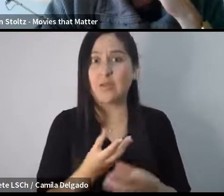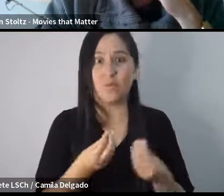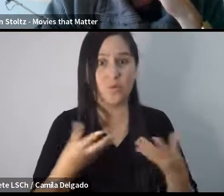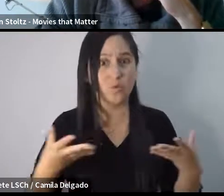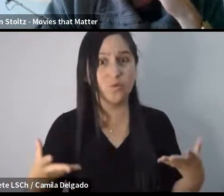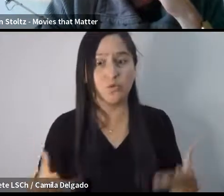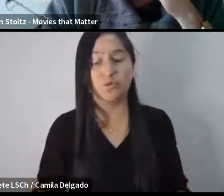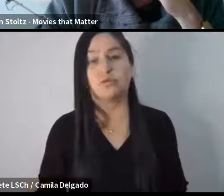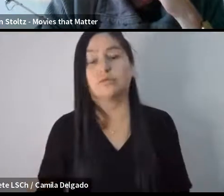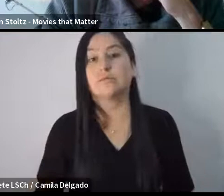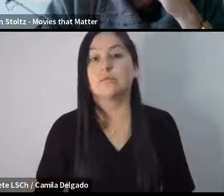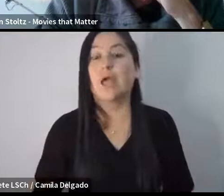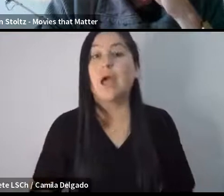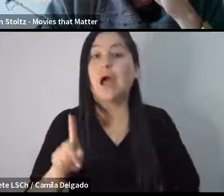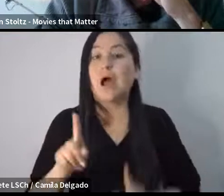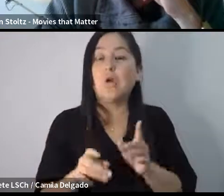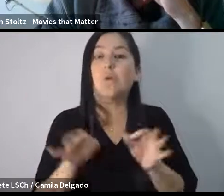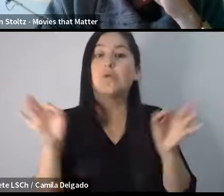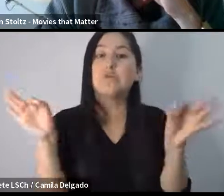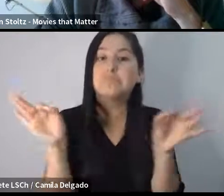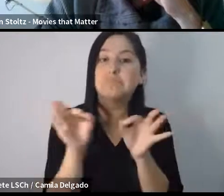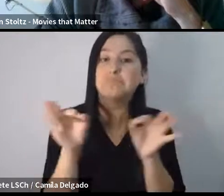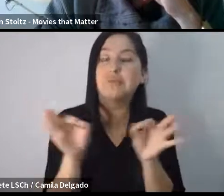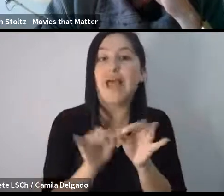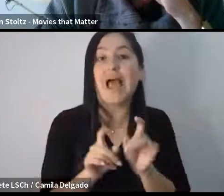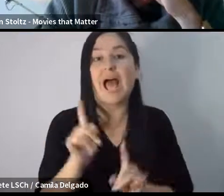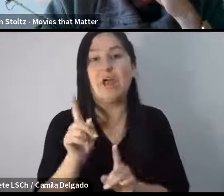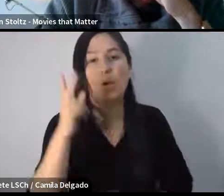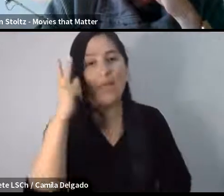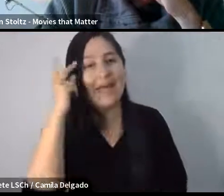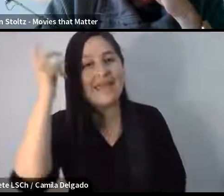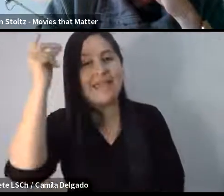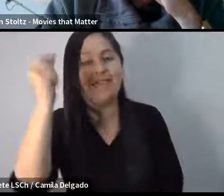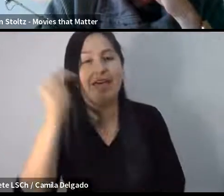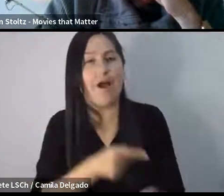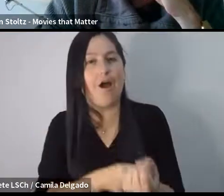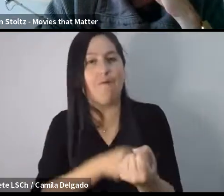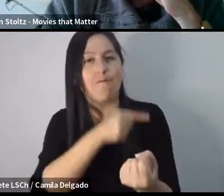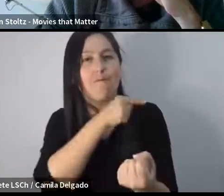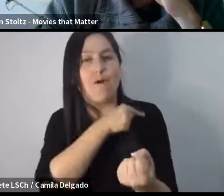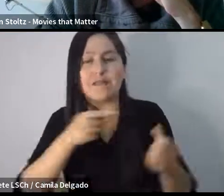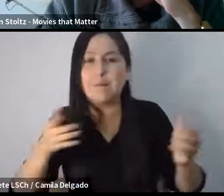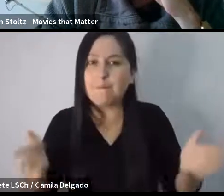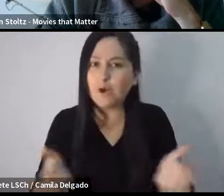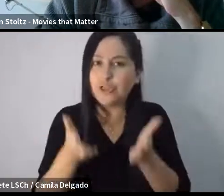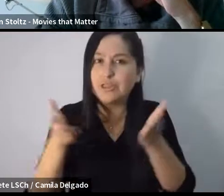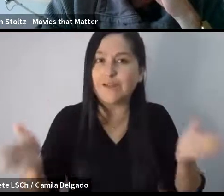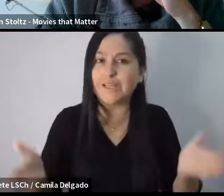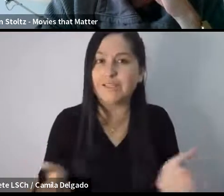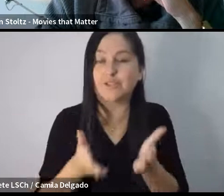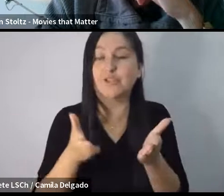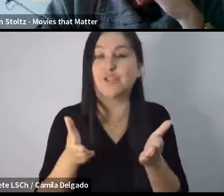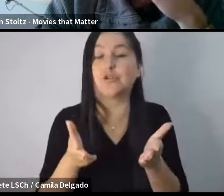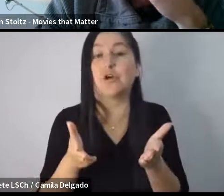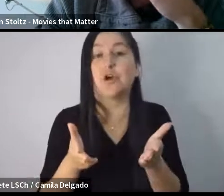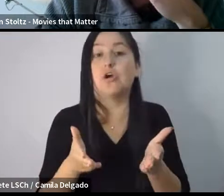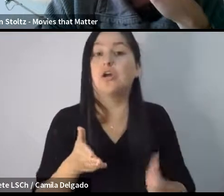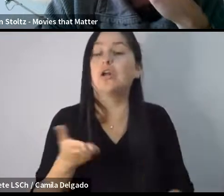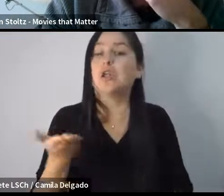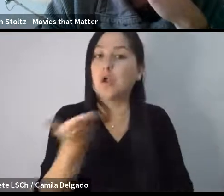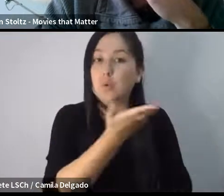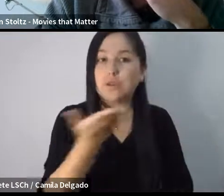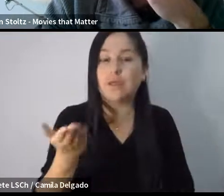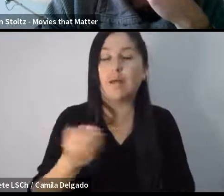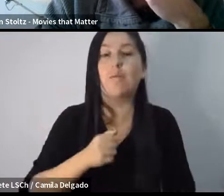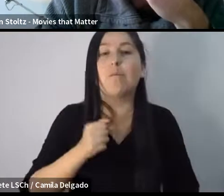algún mensaje, alguna idea, fuerza, motivación que puedan transmitirle a